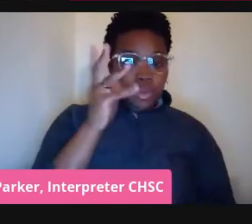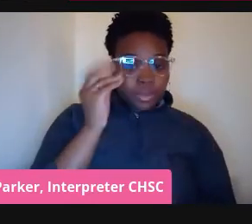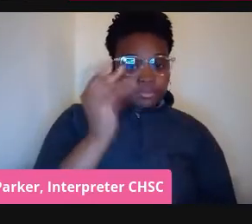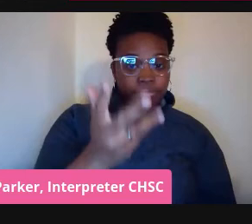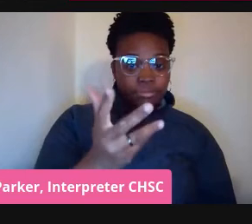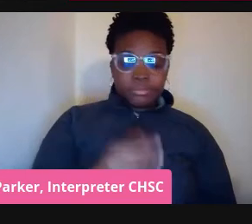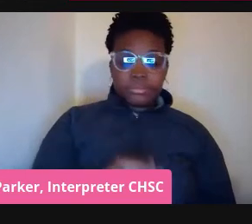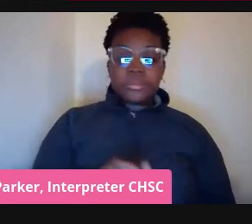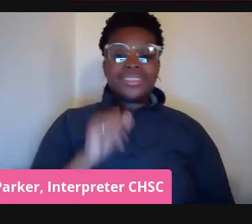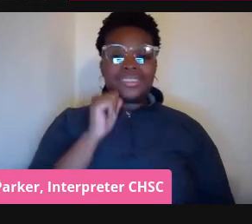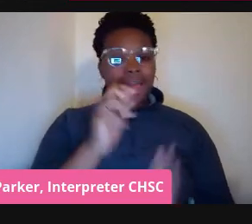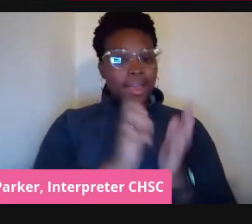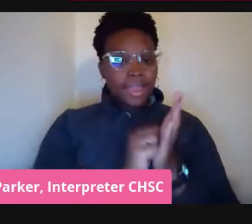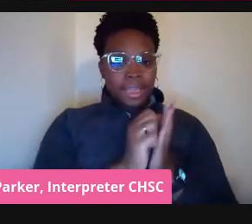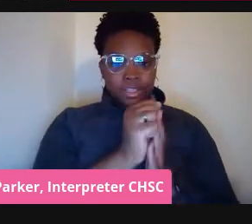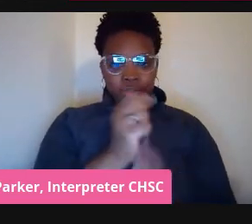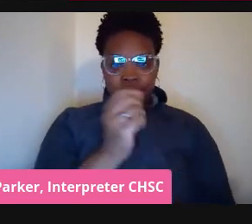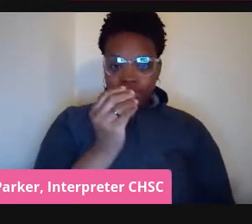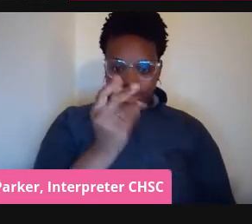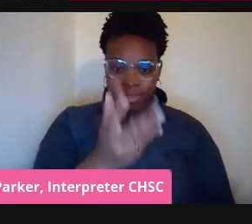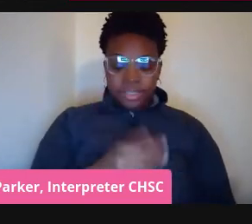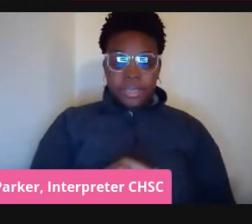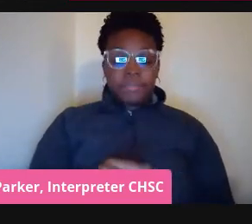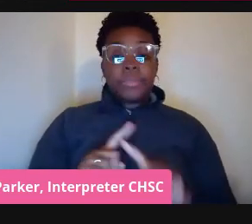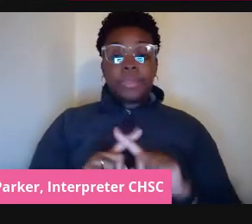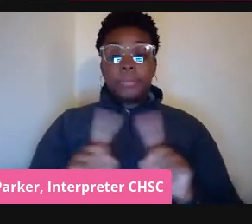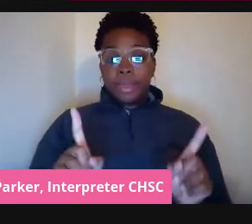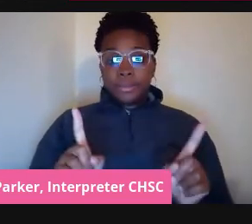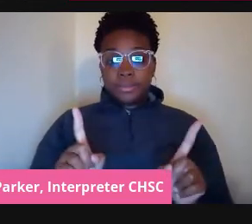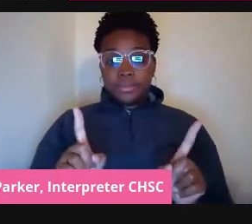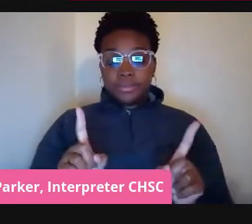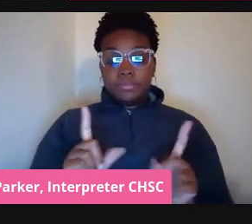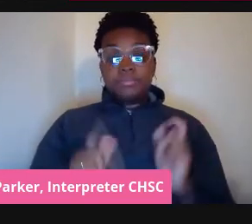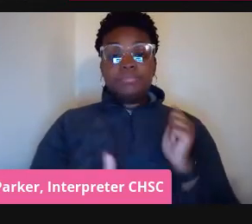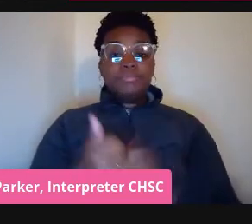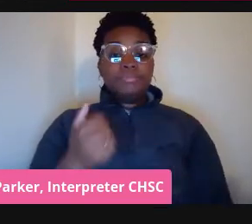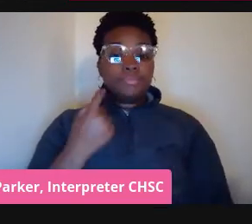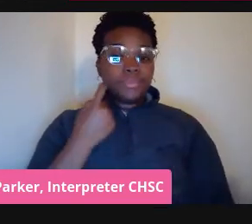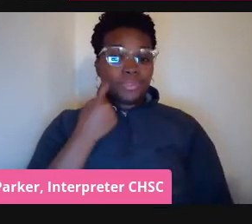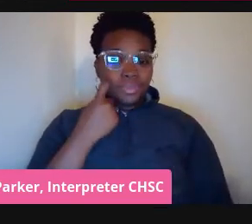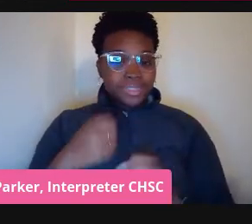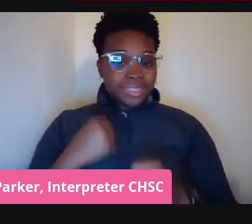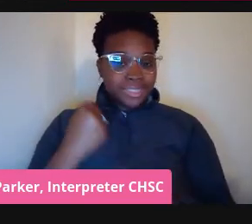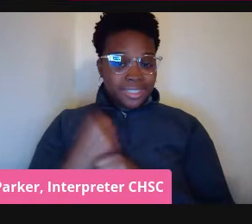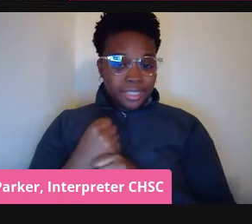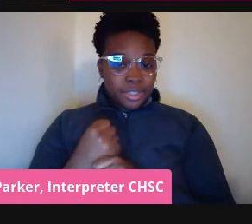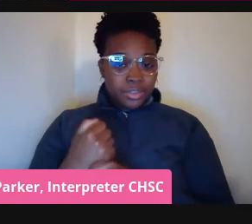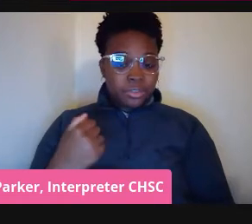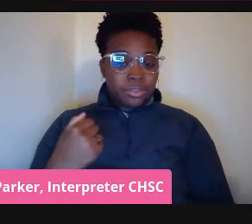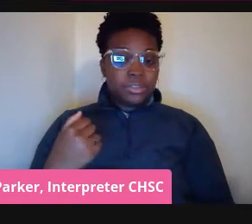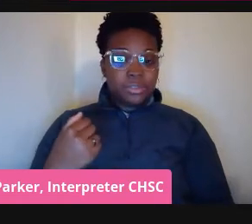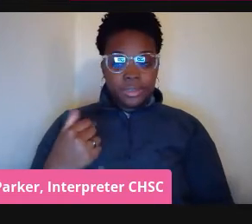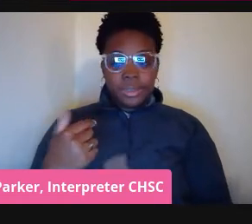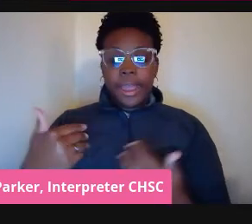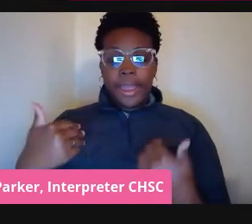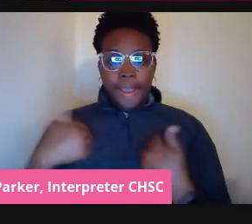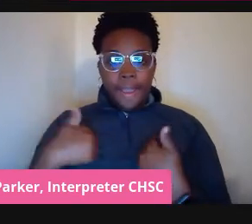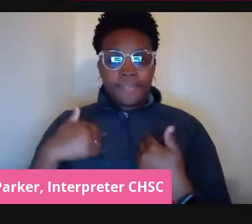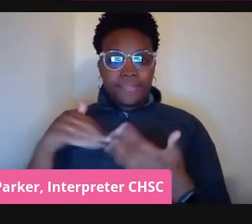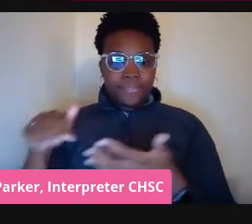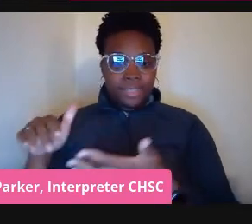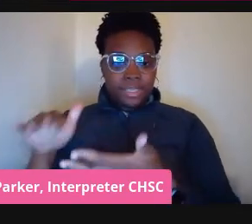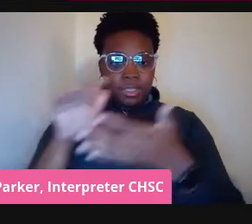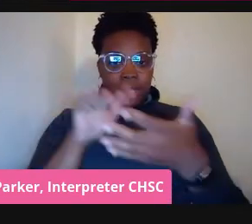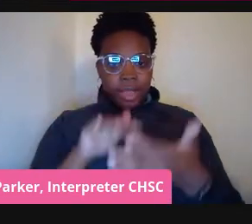they are non-cancerous. However, in the most recent years, there have been studies